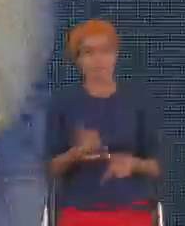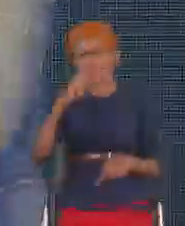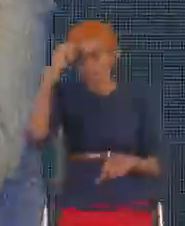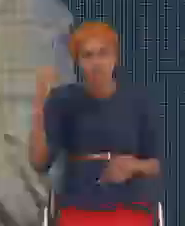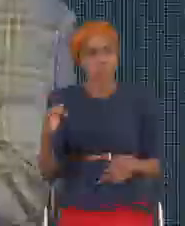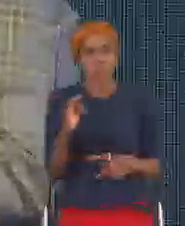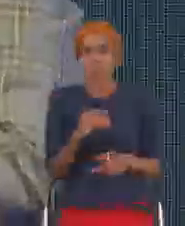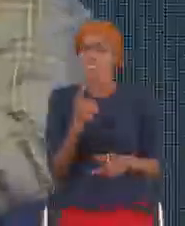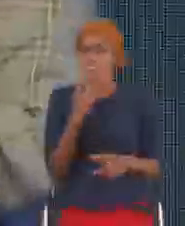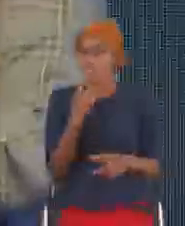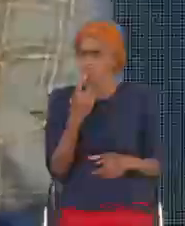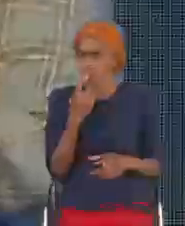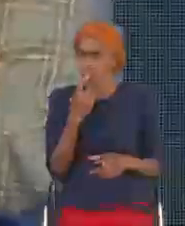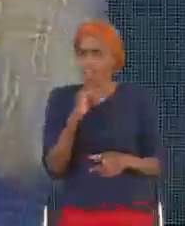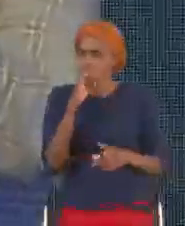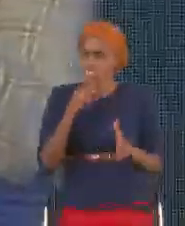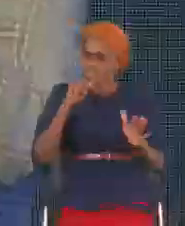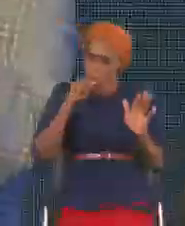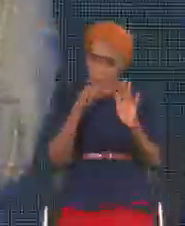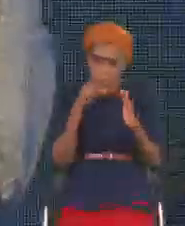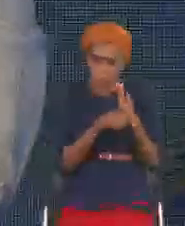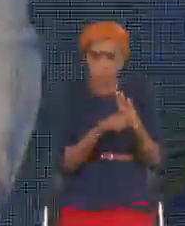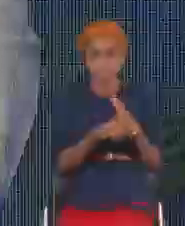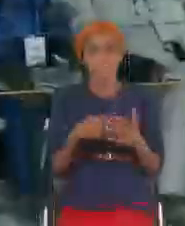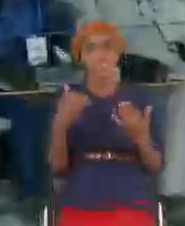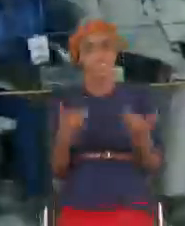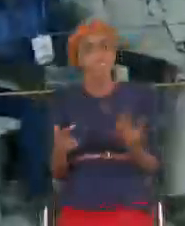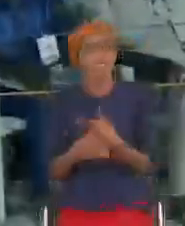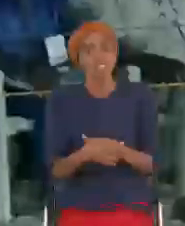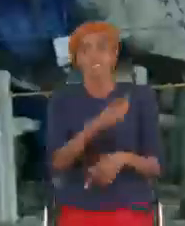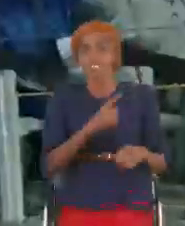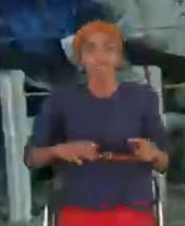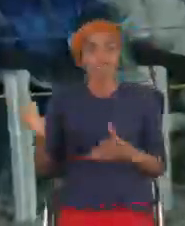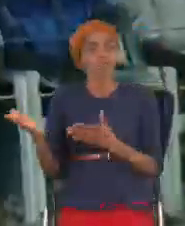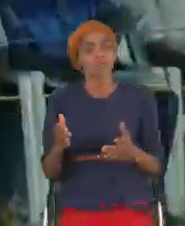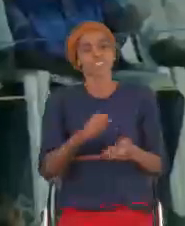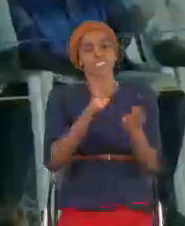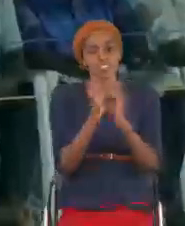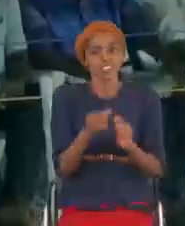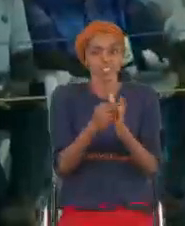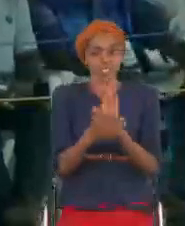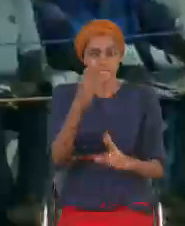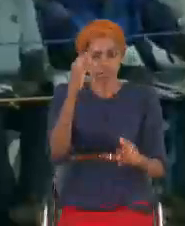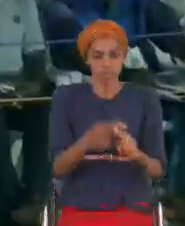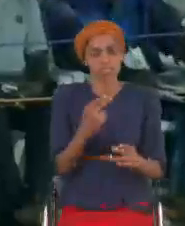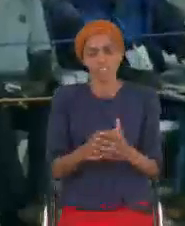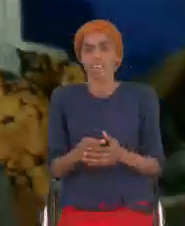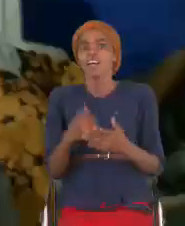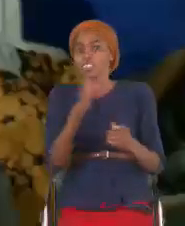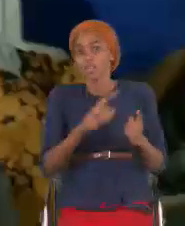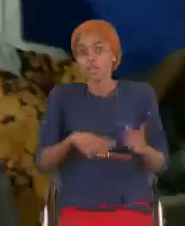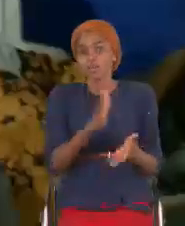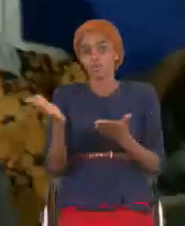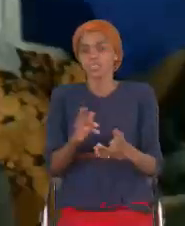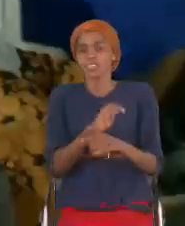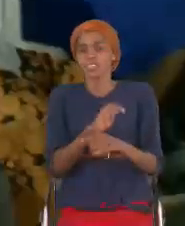is piercing. And today, the Lord will bring a change. I said the Lord will bring a change.